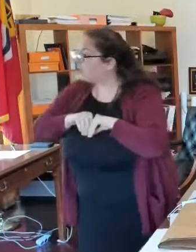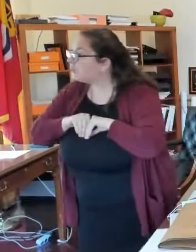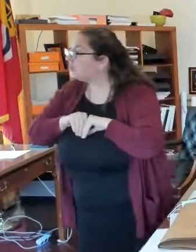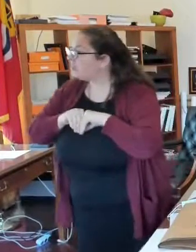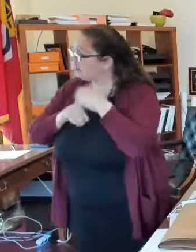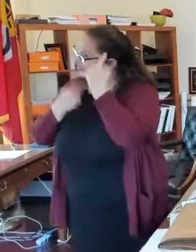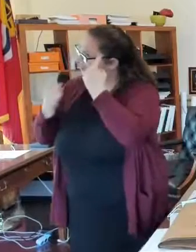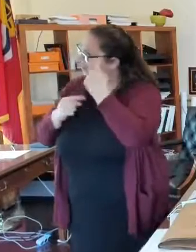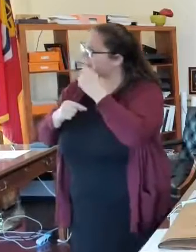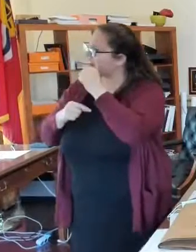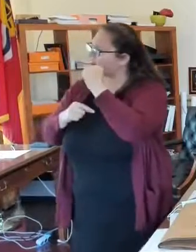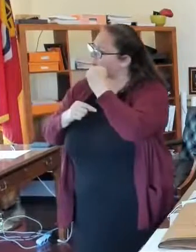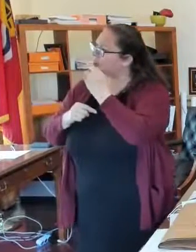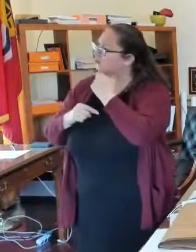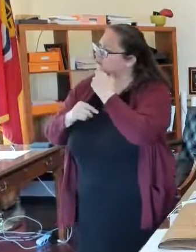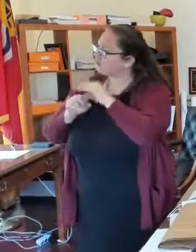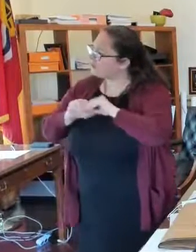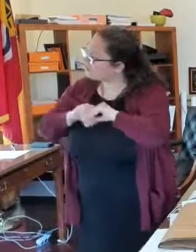COVID-19?